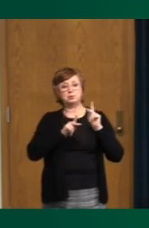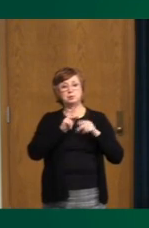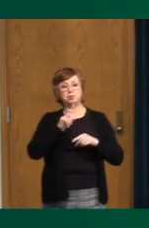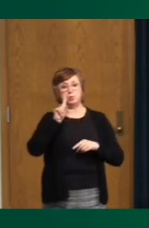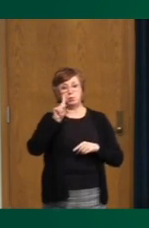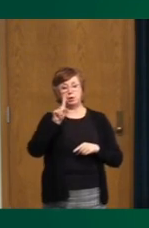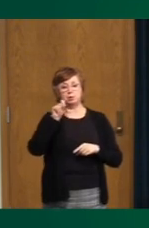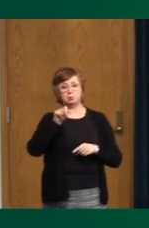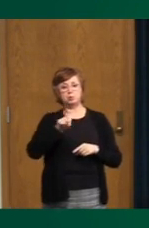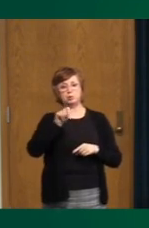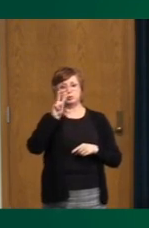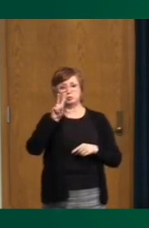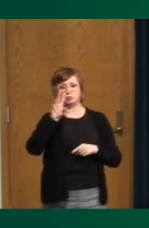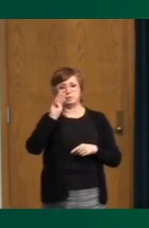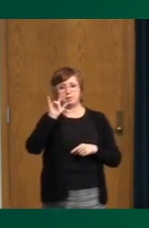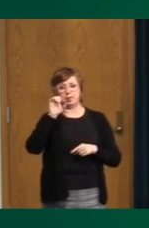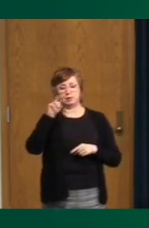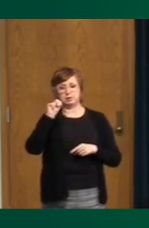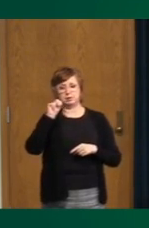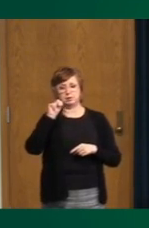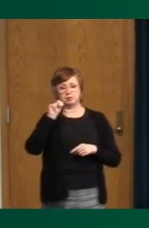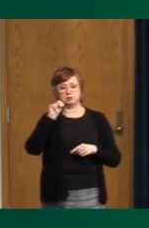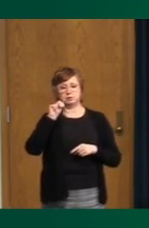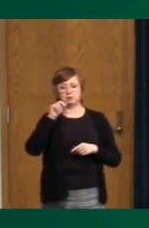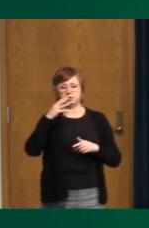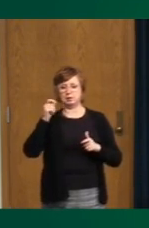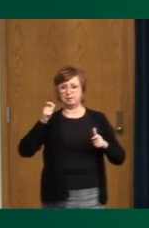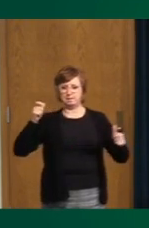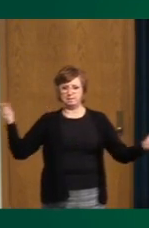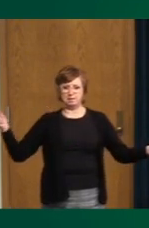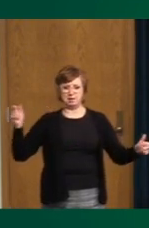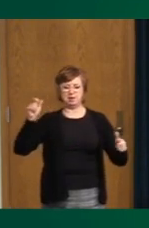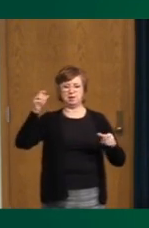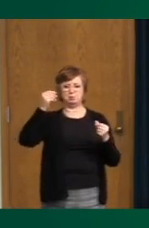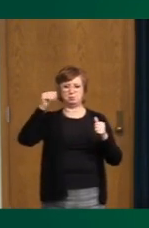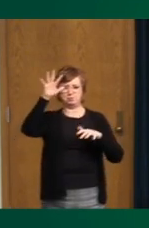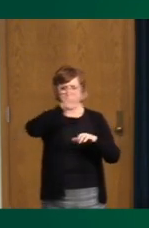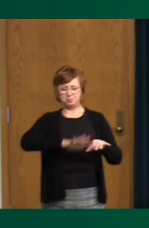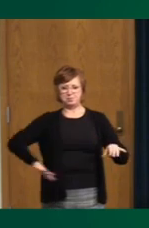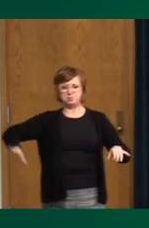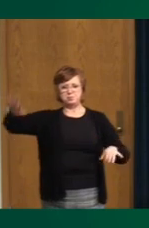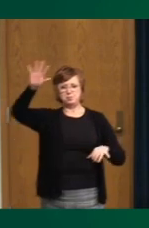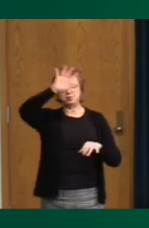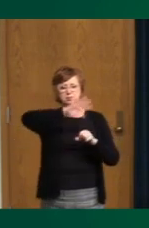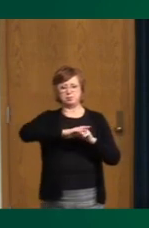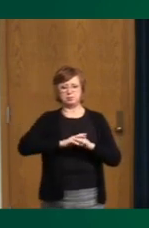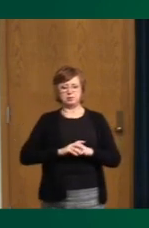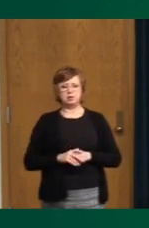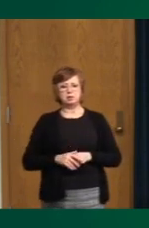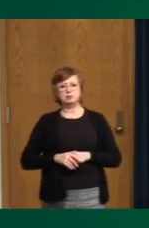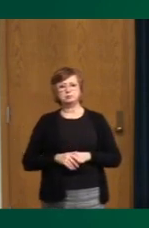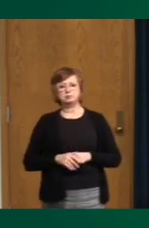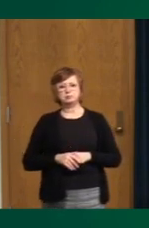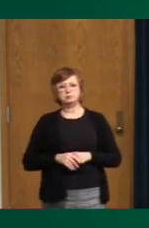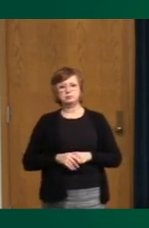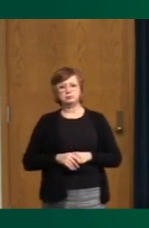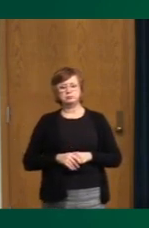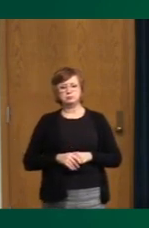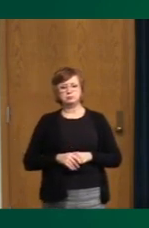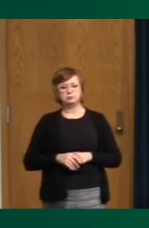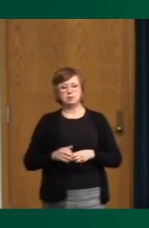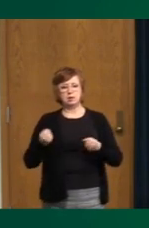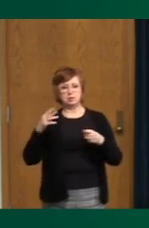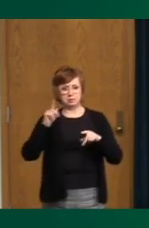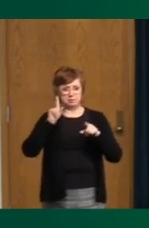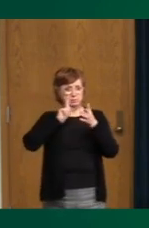also need to be careful that sometimes you can see big fluctuations just because there's a very intensive case content investigation. And so just some cautions